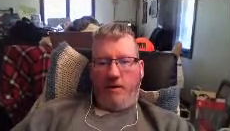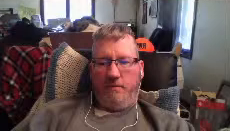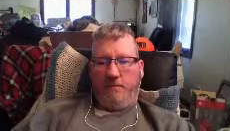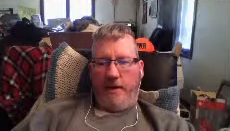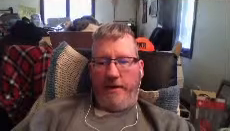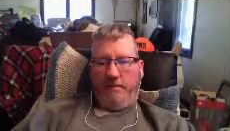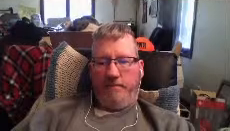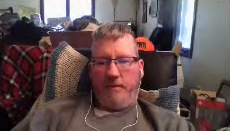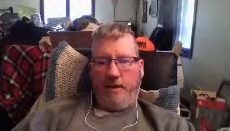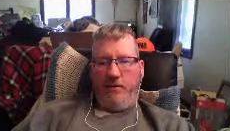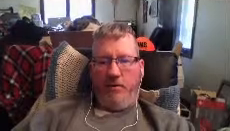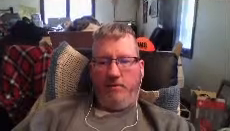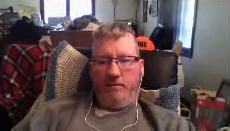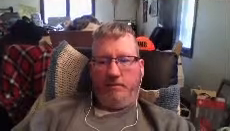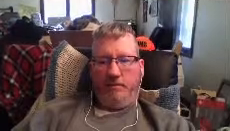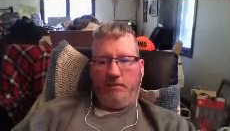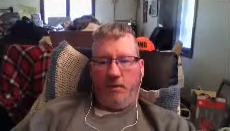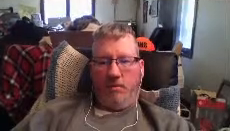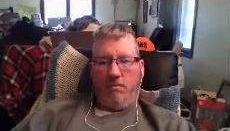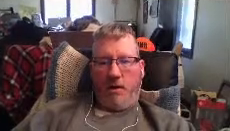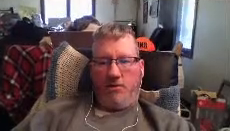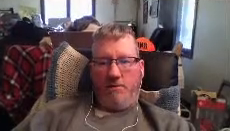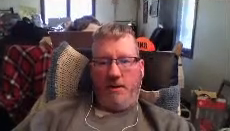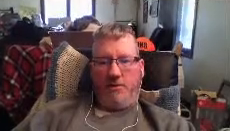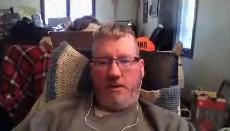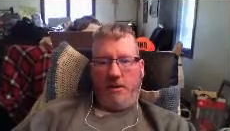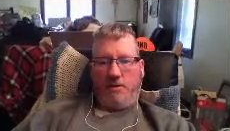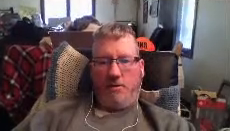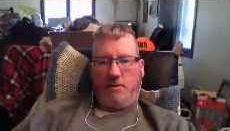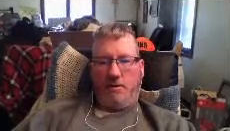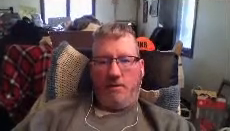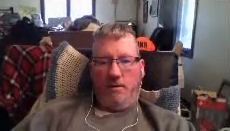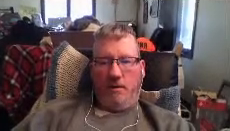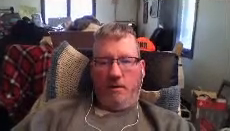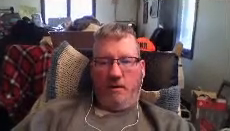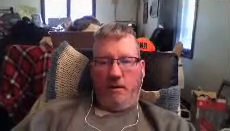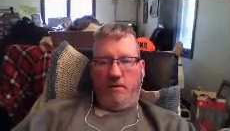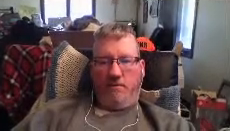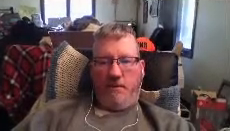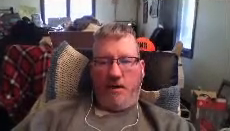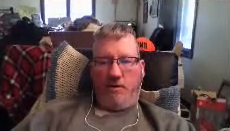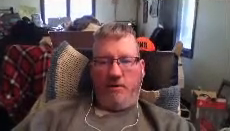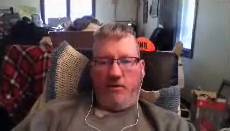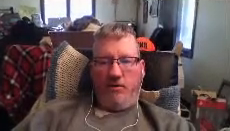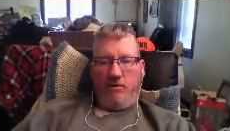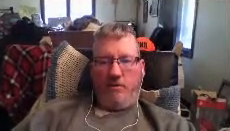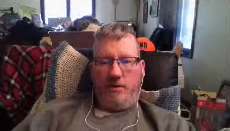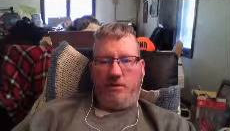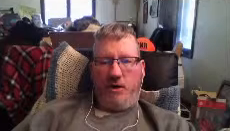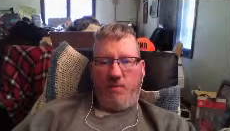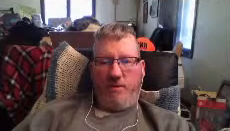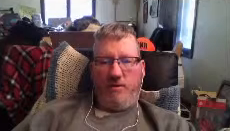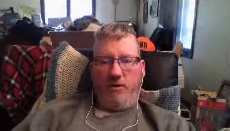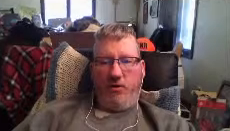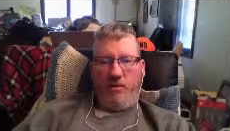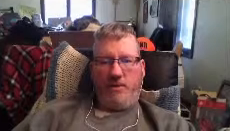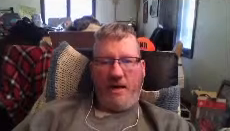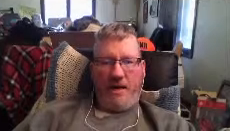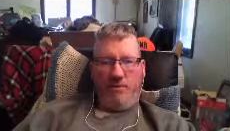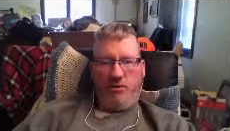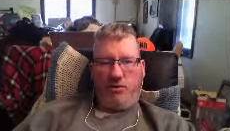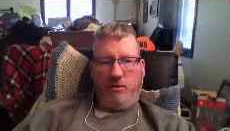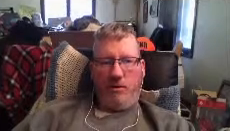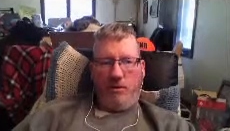starting tomorrow, Friday at noon, bars and restaurants can stay open till their